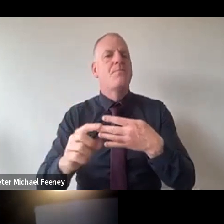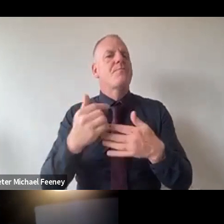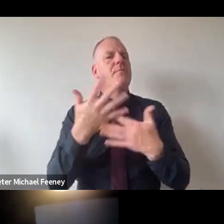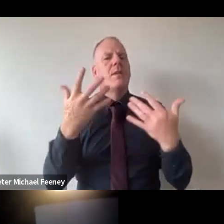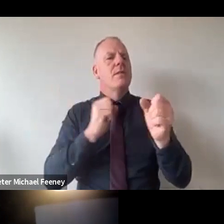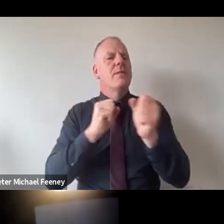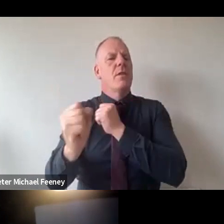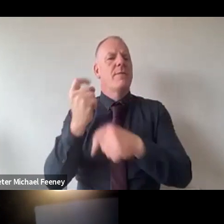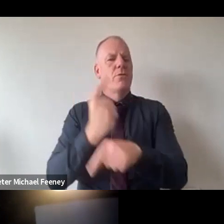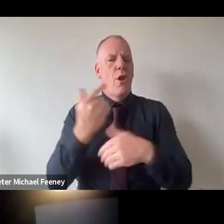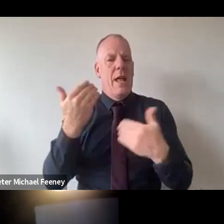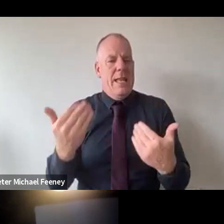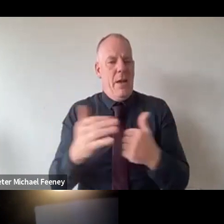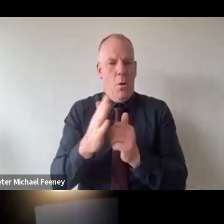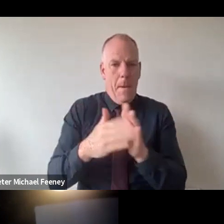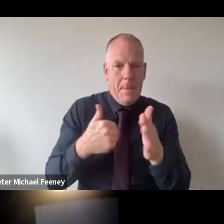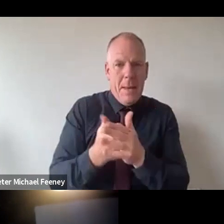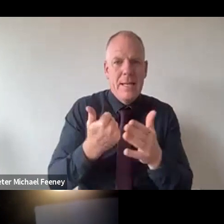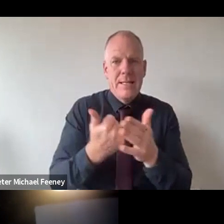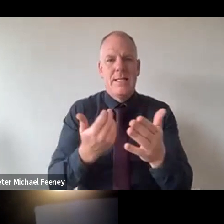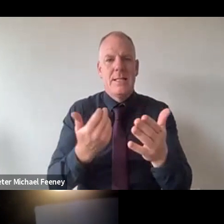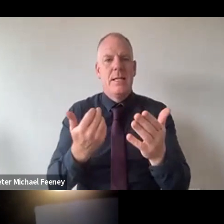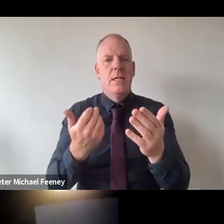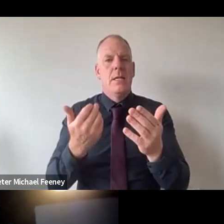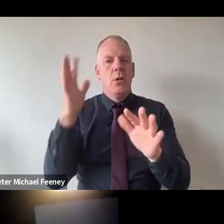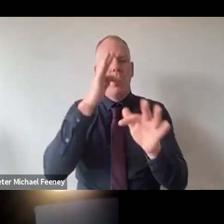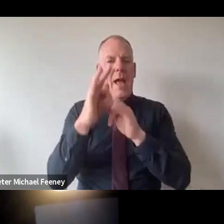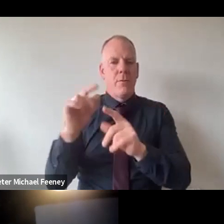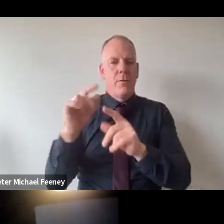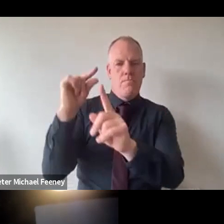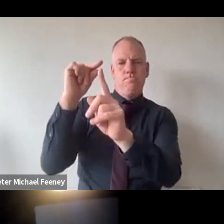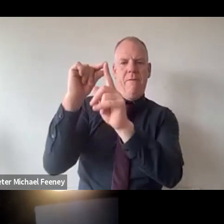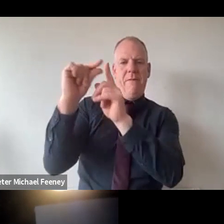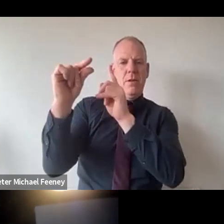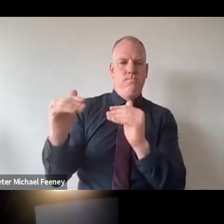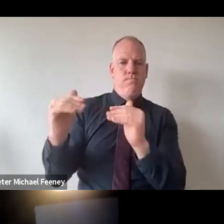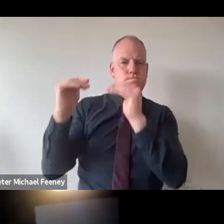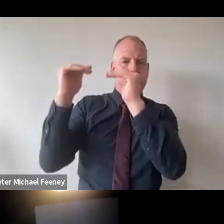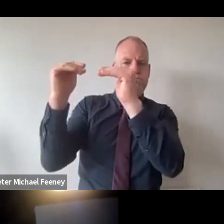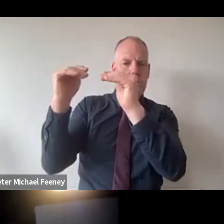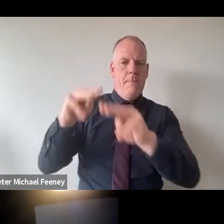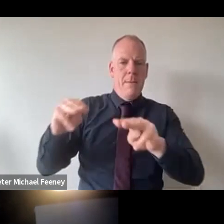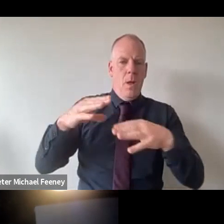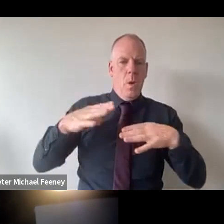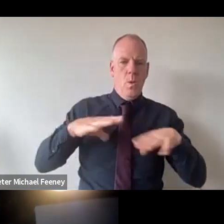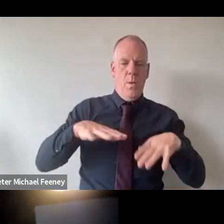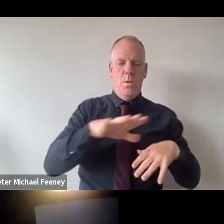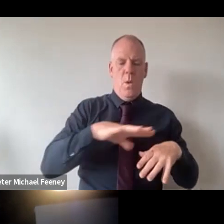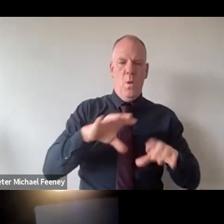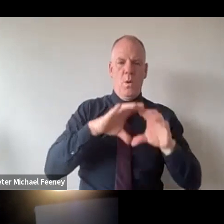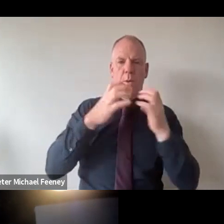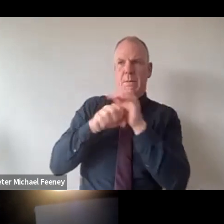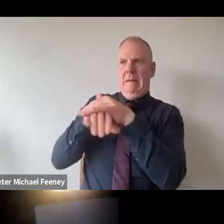come into the inner city, a lot of businesses, are catering to that professional class and they don't want the local inner city community